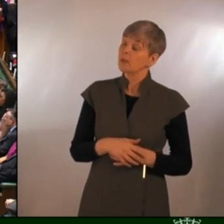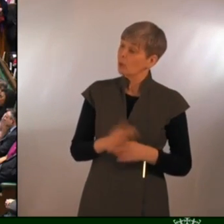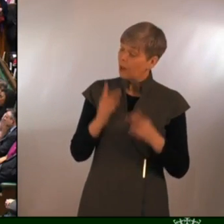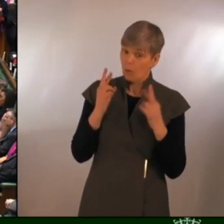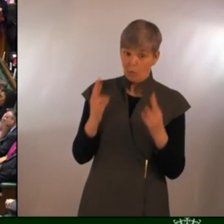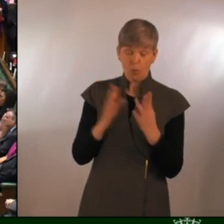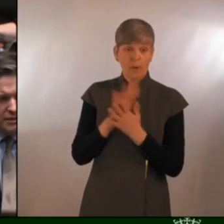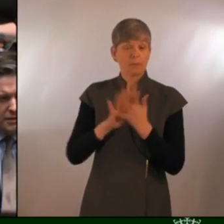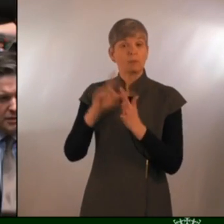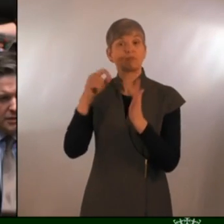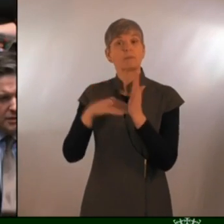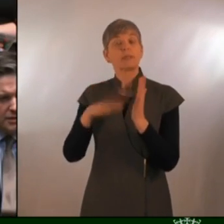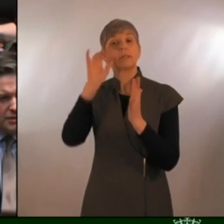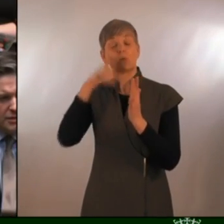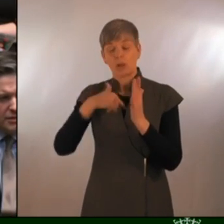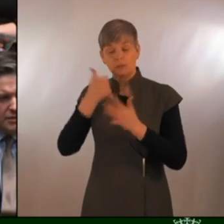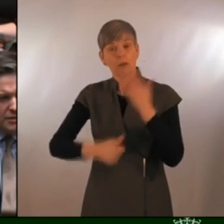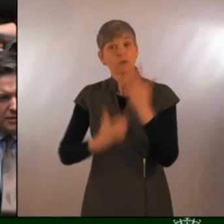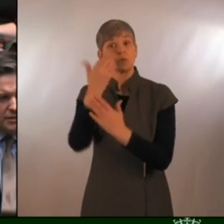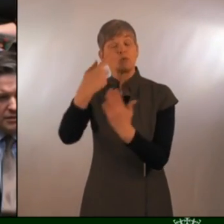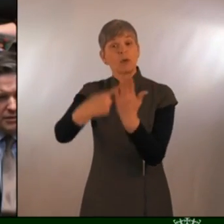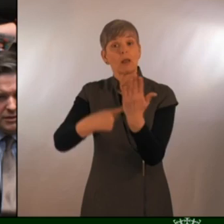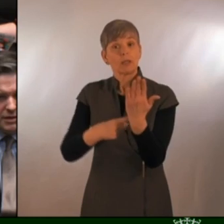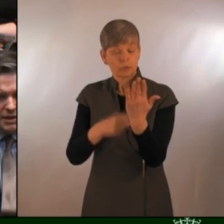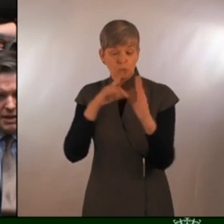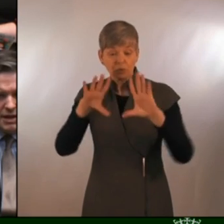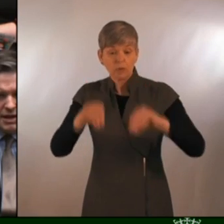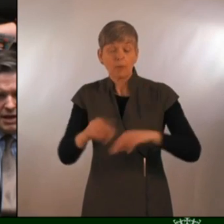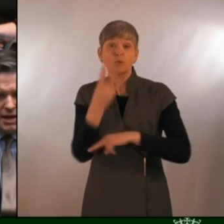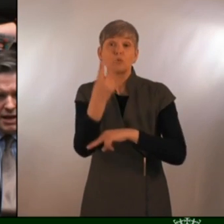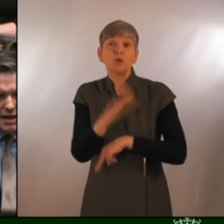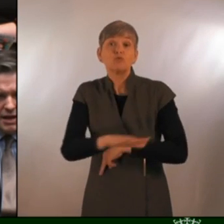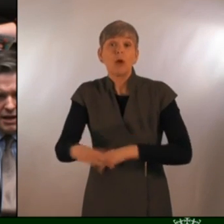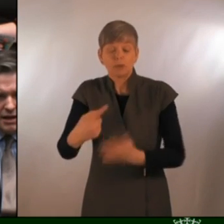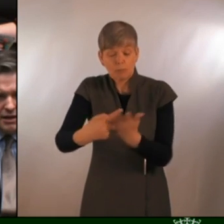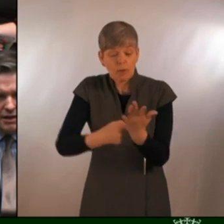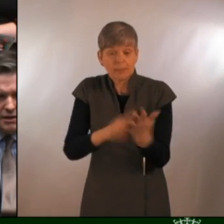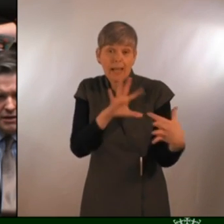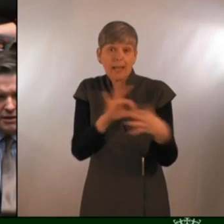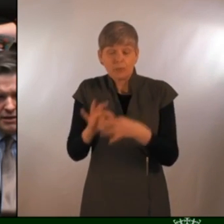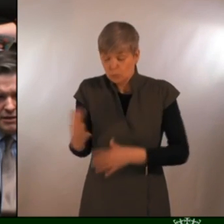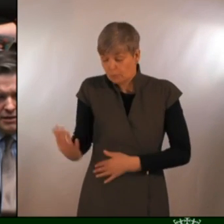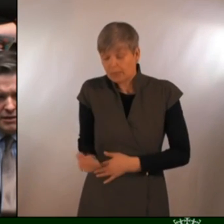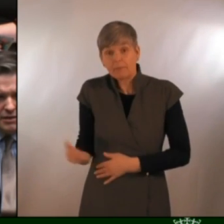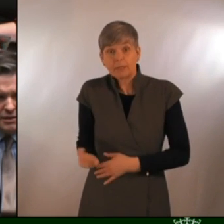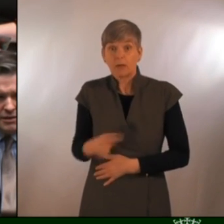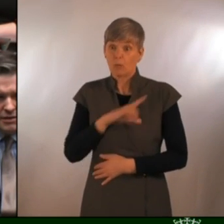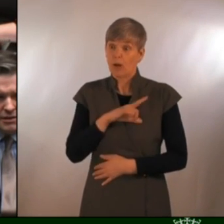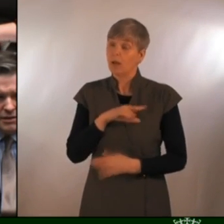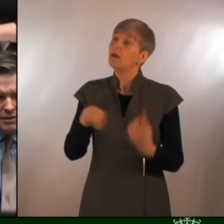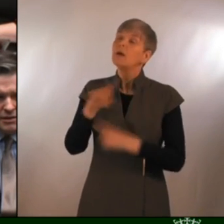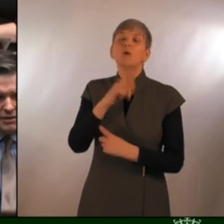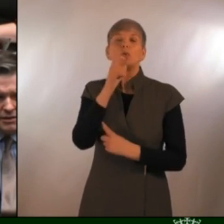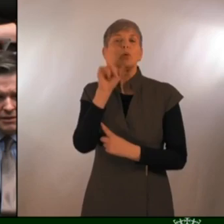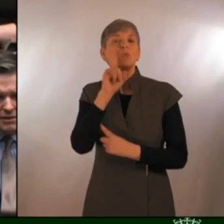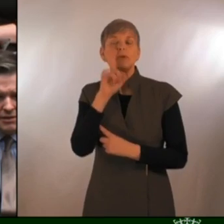to introduce regulations to end the two-child policy and the benefit strategy, because that is exactly what happens when women who are victims of